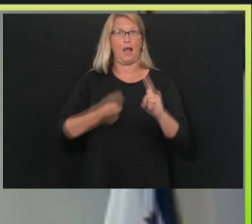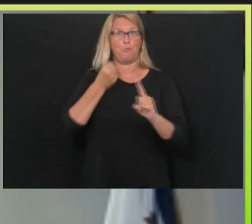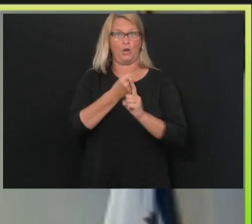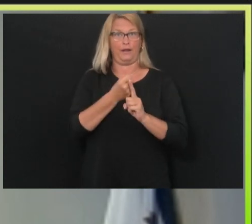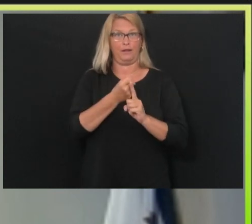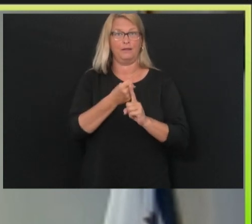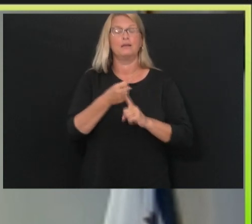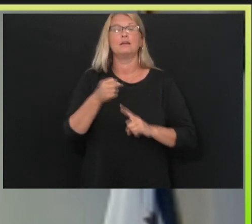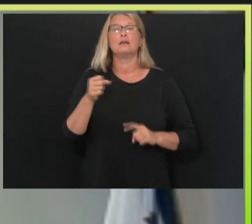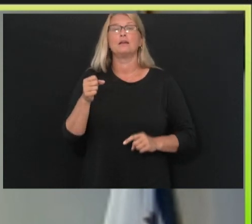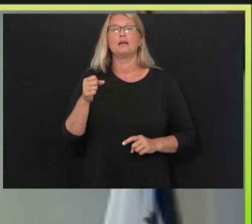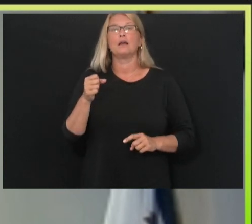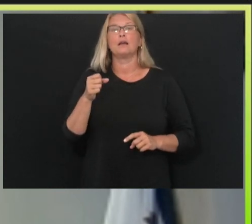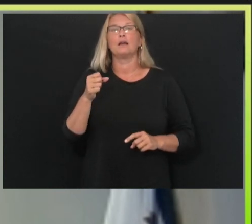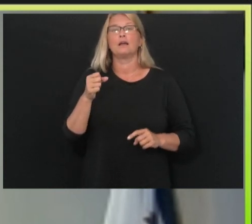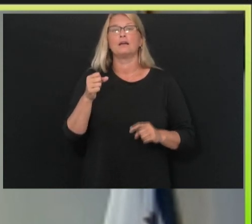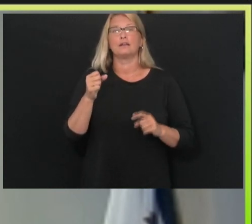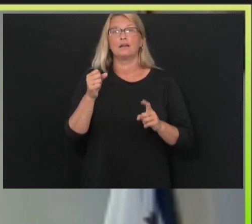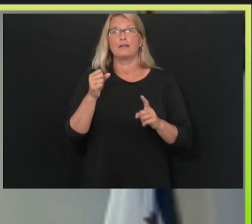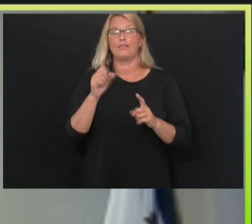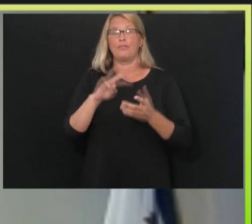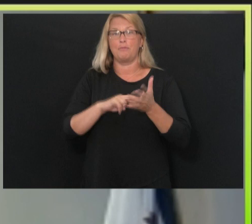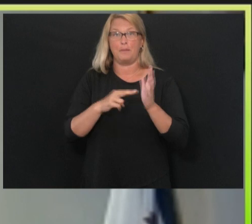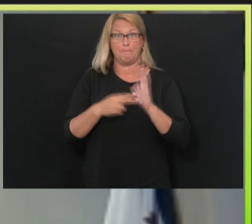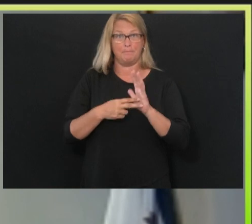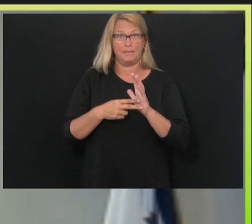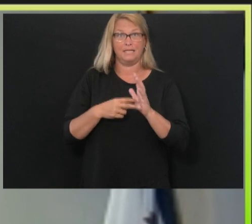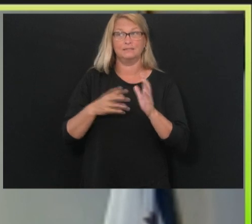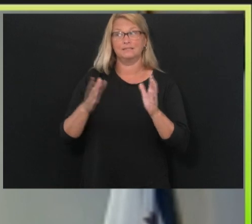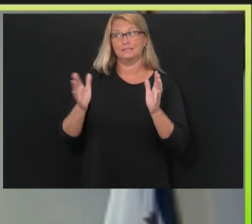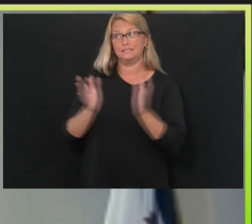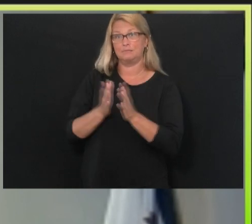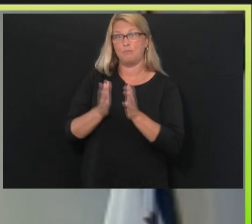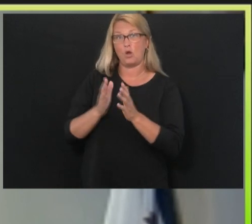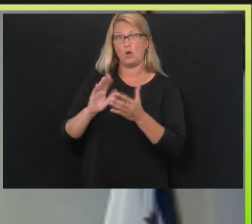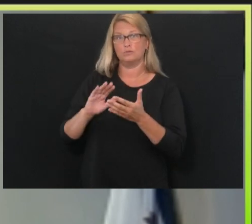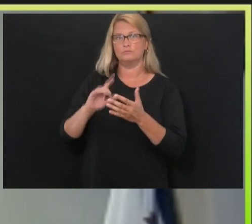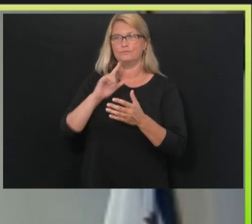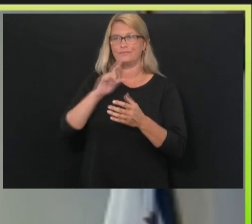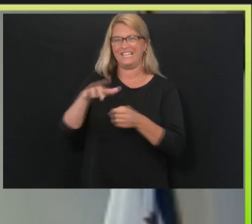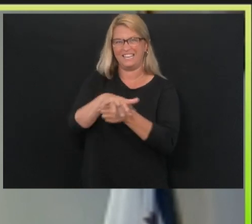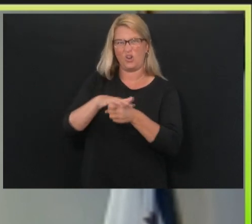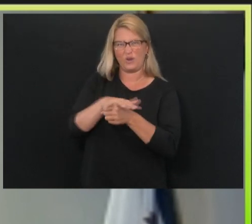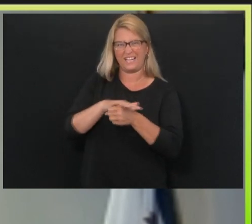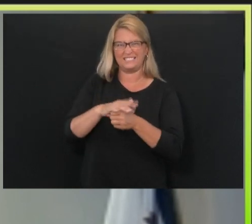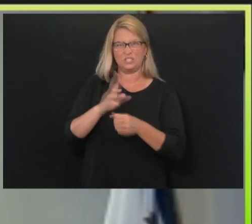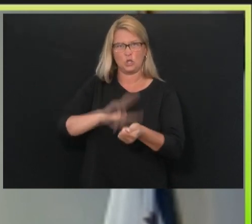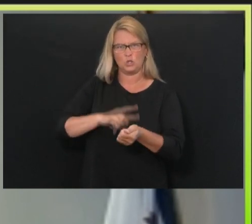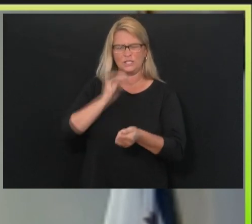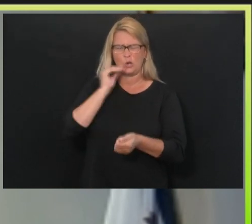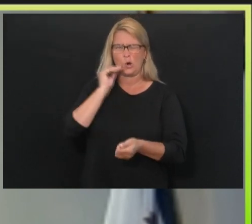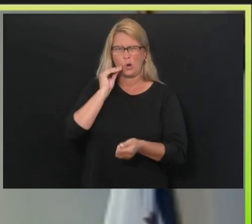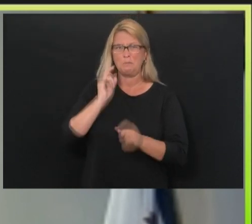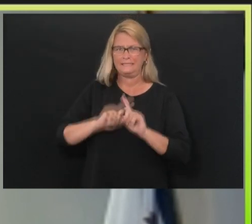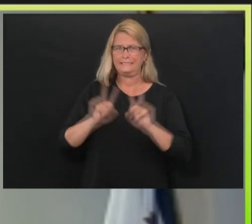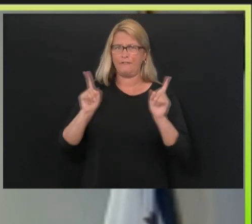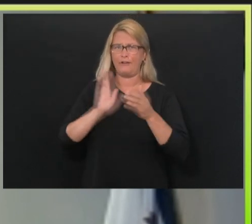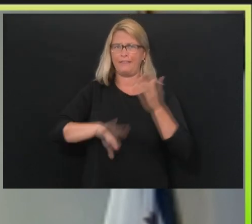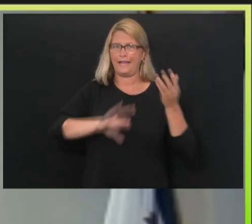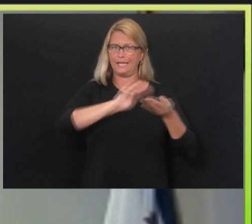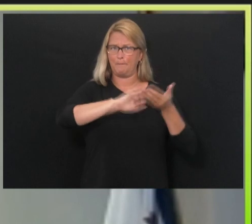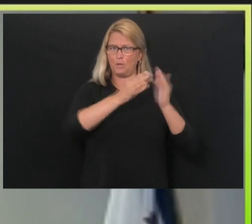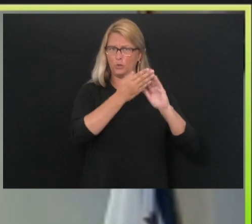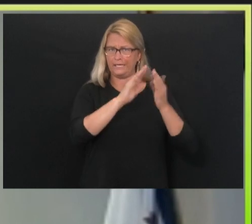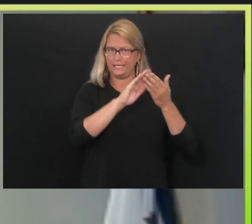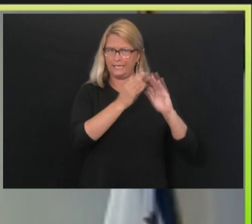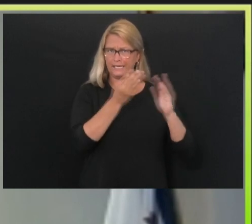in our facilities are a little different than community outbreaks, but keep in mind we have staff in those facilities who are